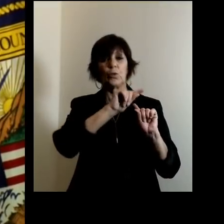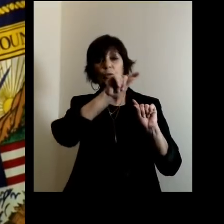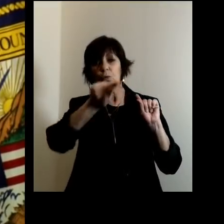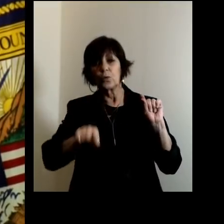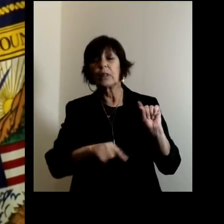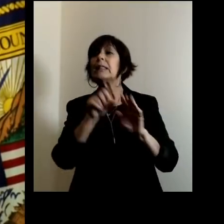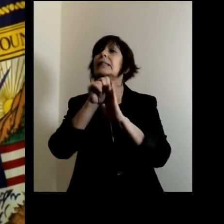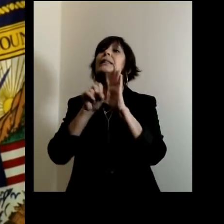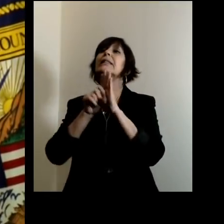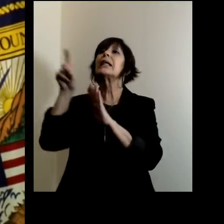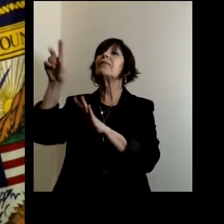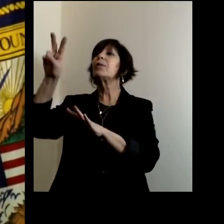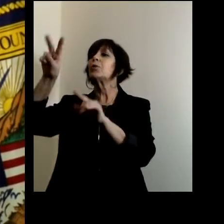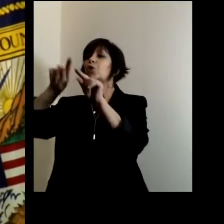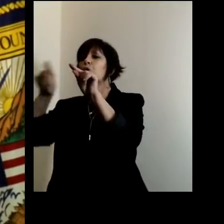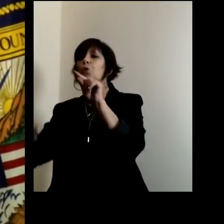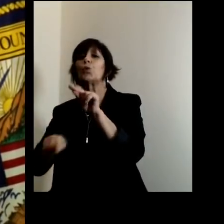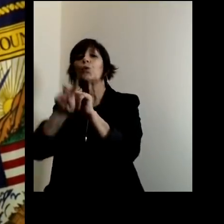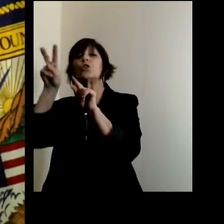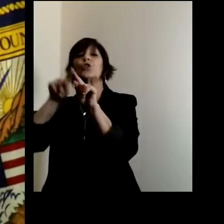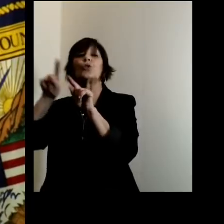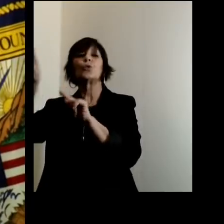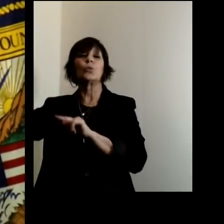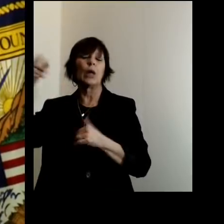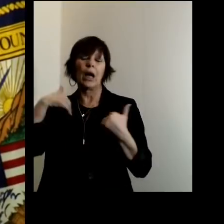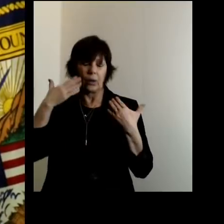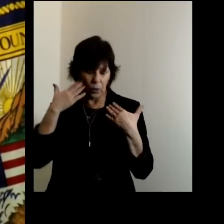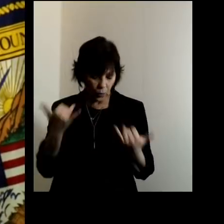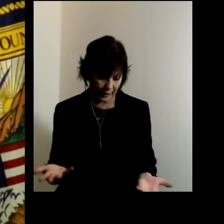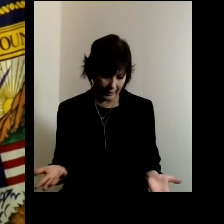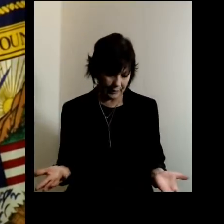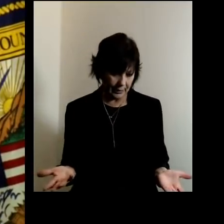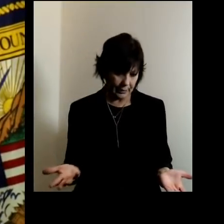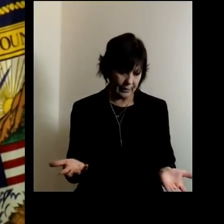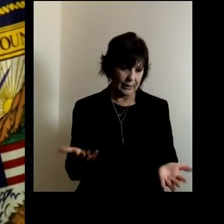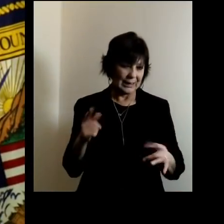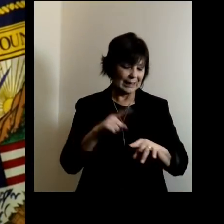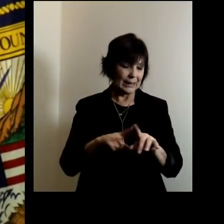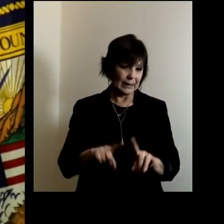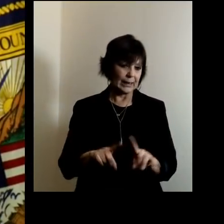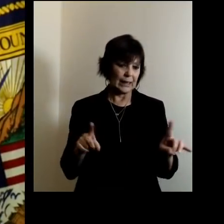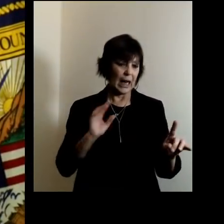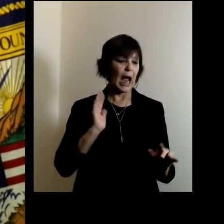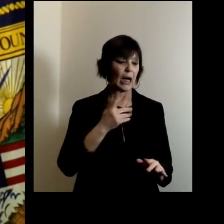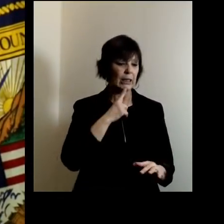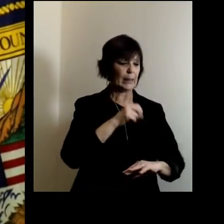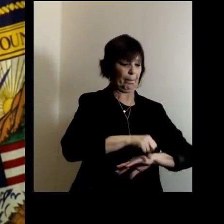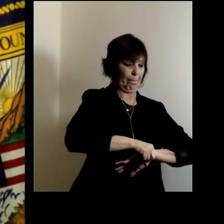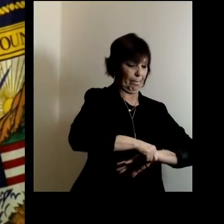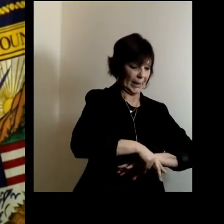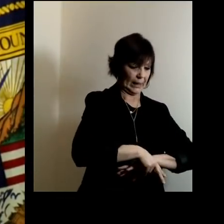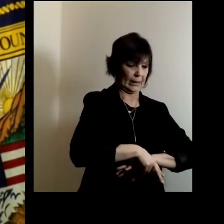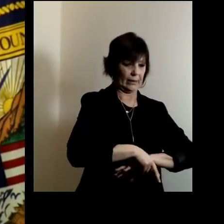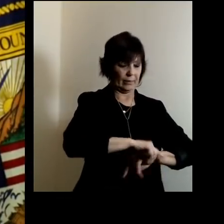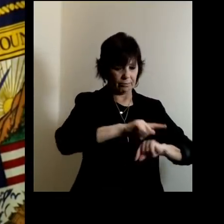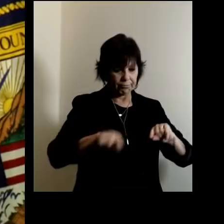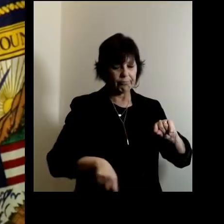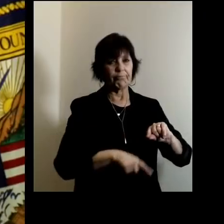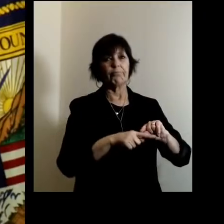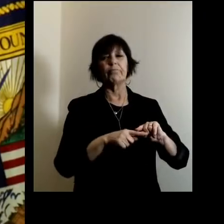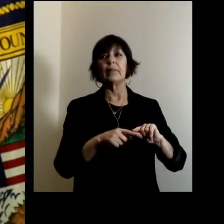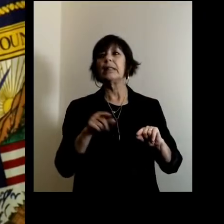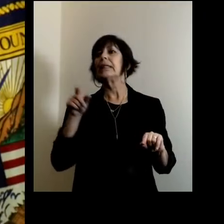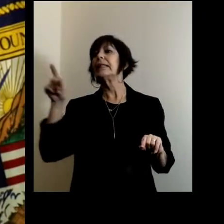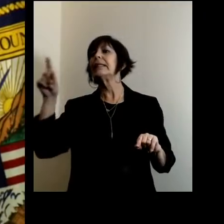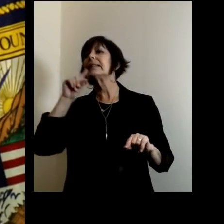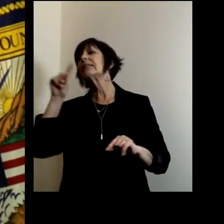goes from basically 2 p.m. to 2 p.m. I don't know why, or 2 p.m. to 1:59 p.m. But ours is the actual day. So we do it the